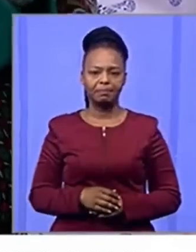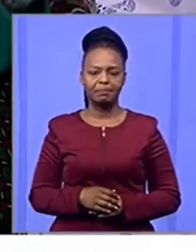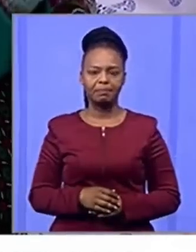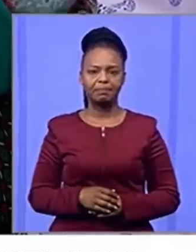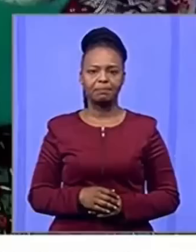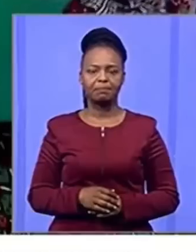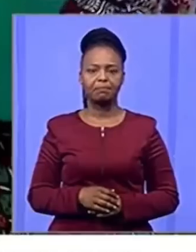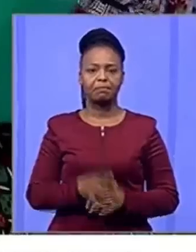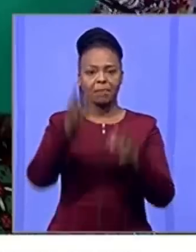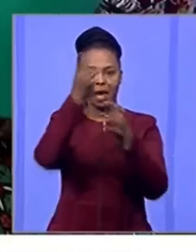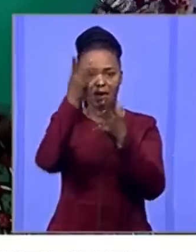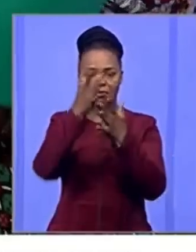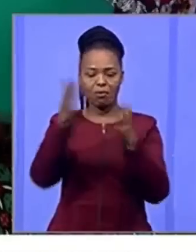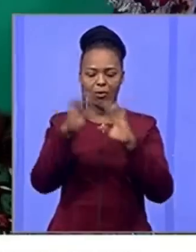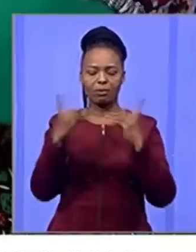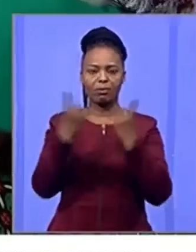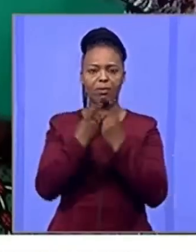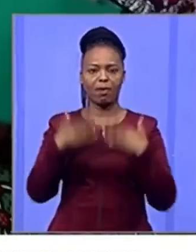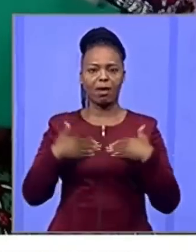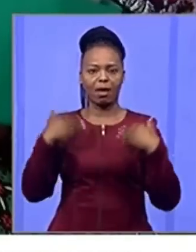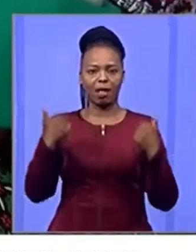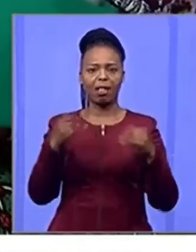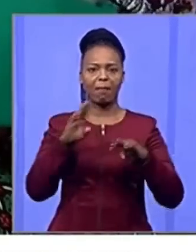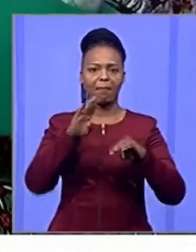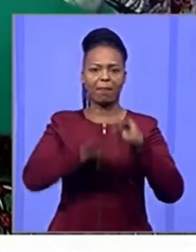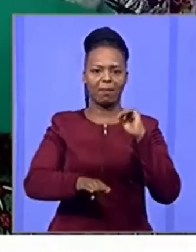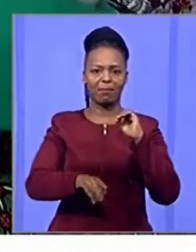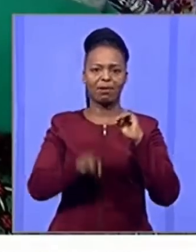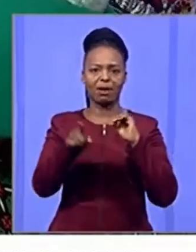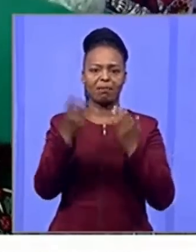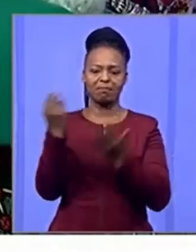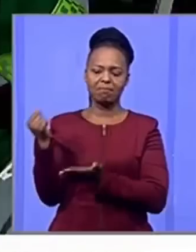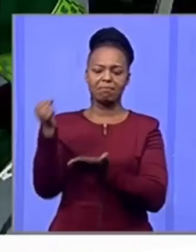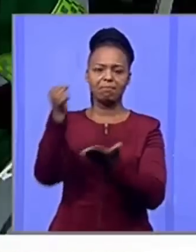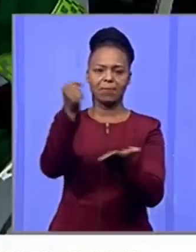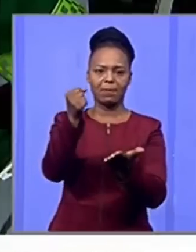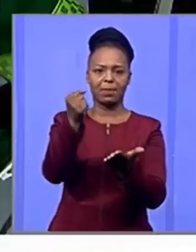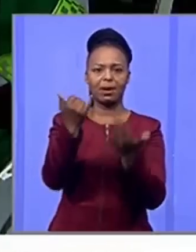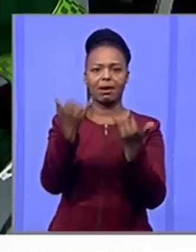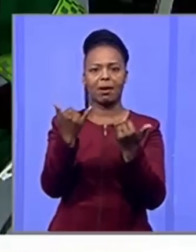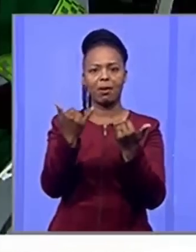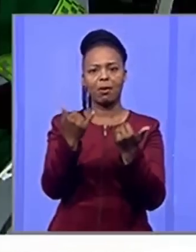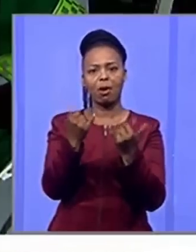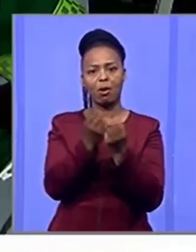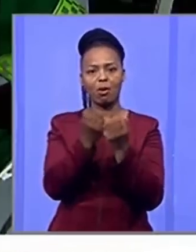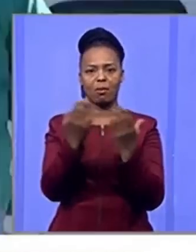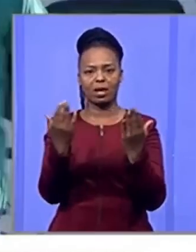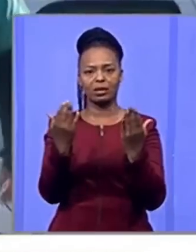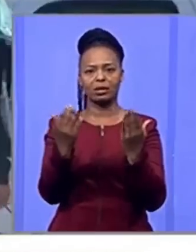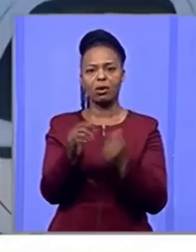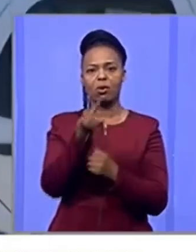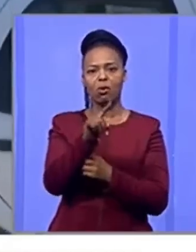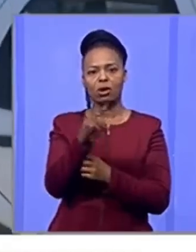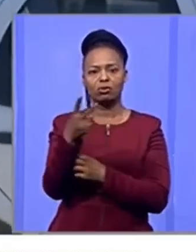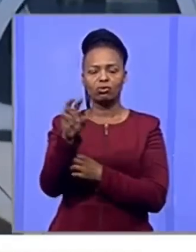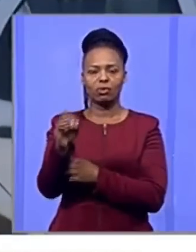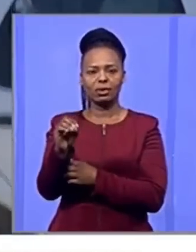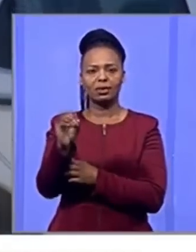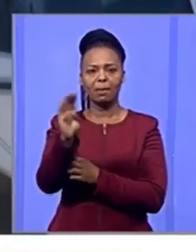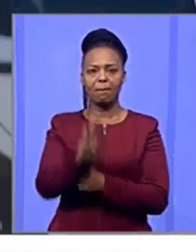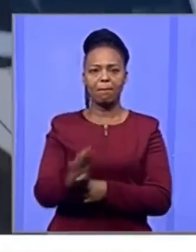Go begwa ge kgoro ya maphelo e lebane le ditefo tša go balelwa go diranta tše dibilione tše 120